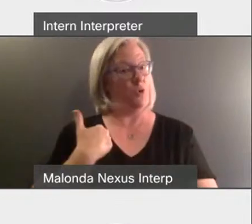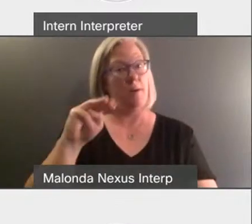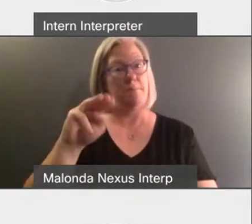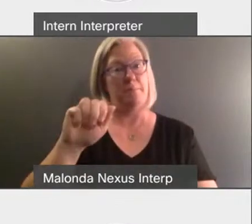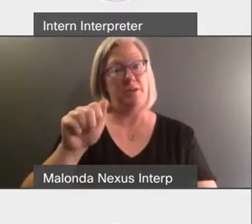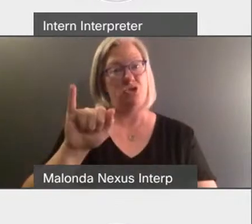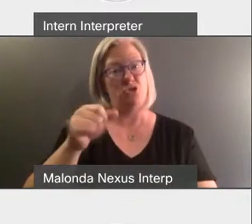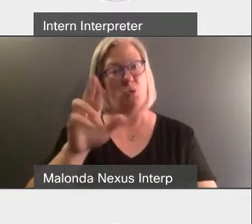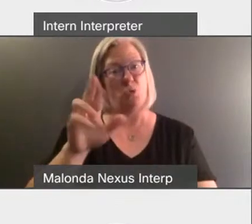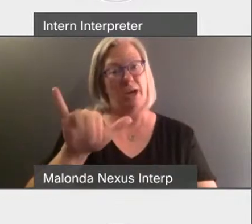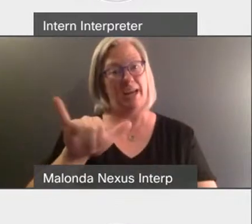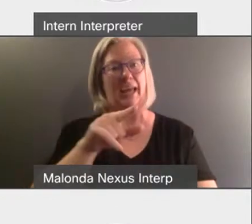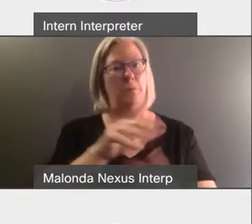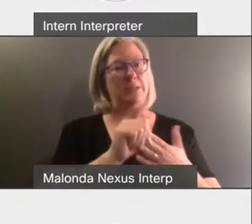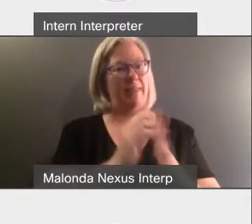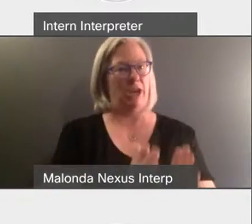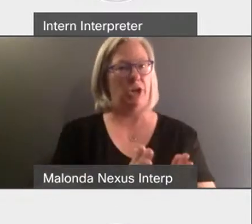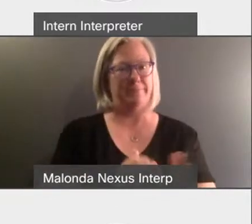majority leader, and